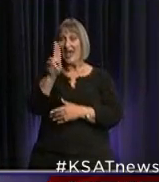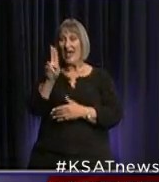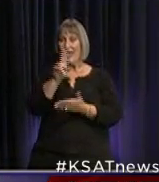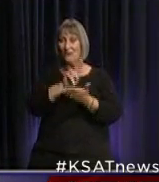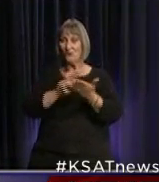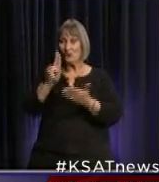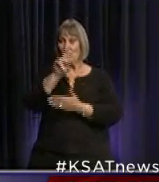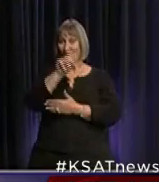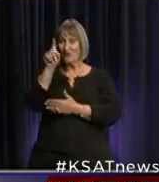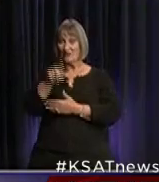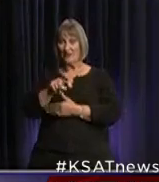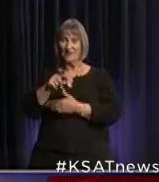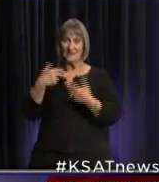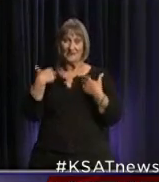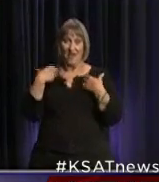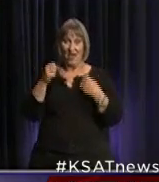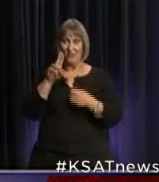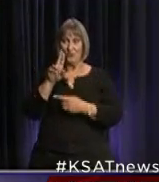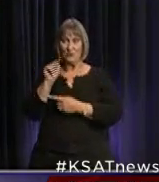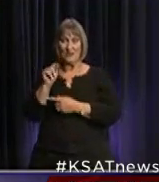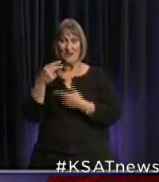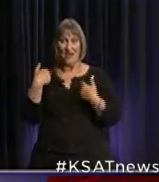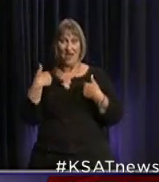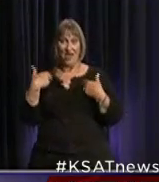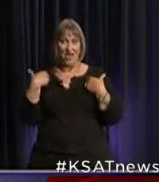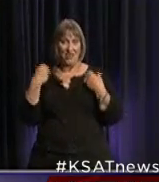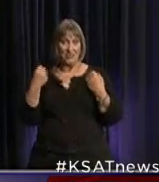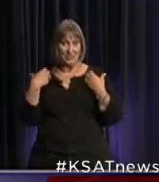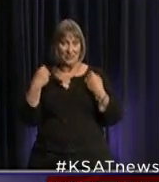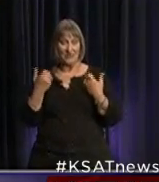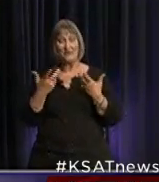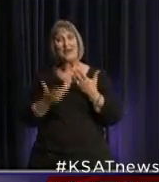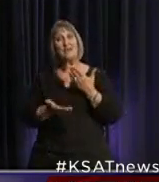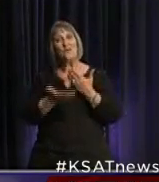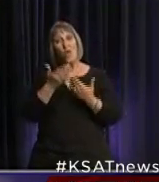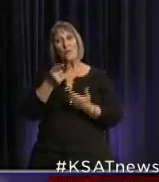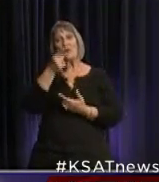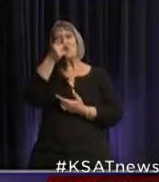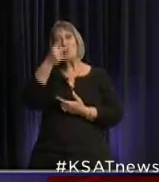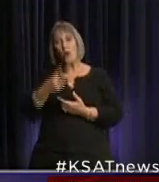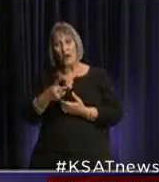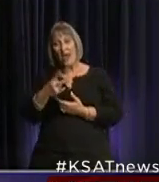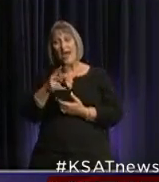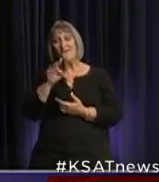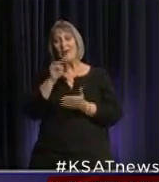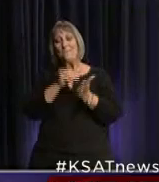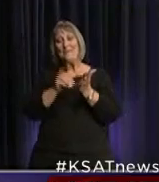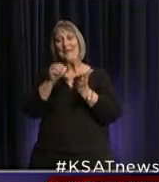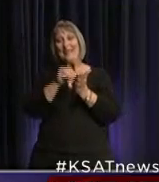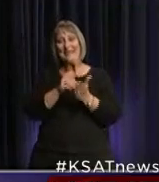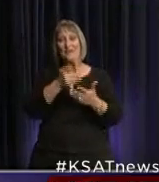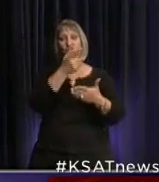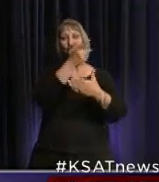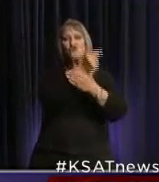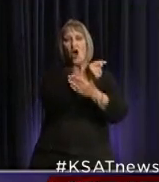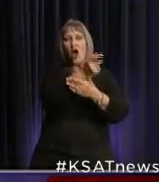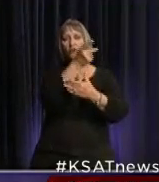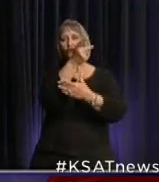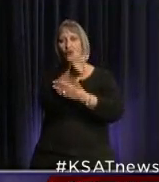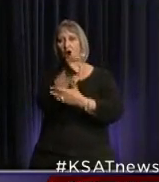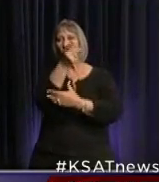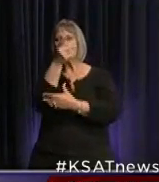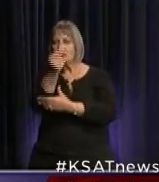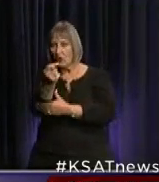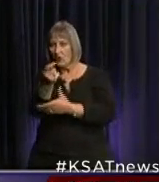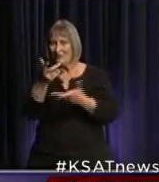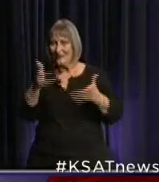by the end of the week, we're going to be looking at nearly 500,000 people in Bexar County, or 500,000 doses of vaccine that have been given.